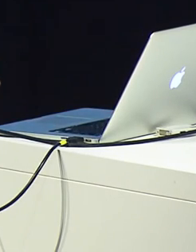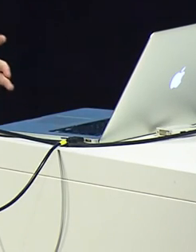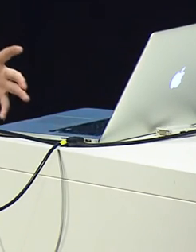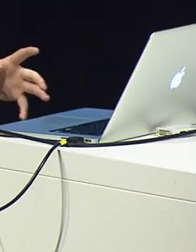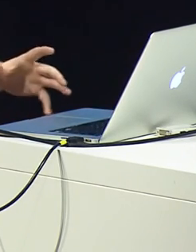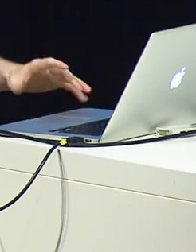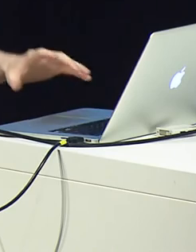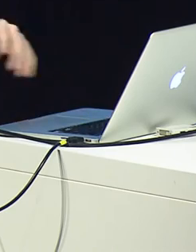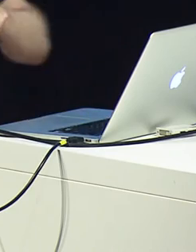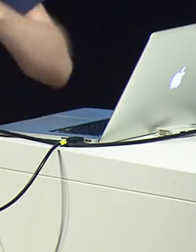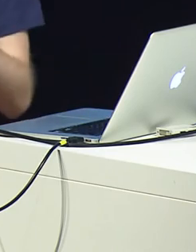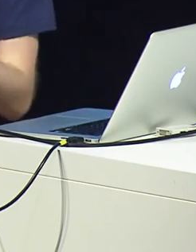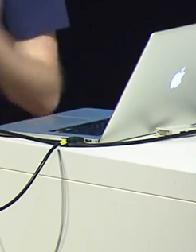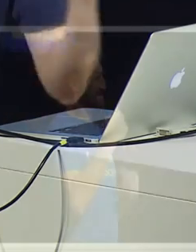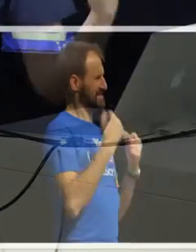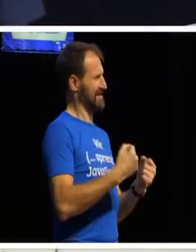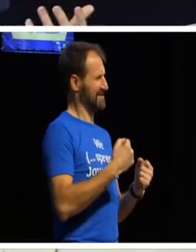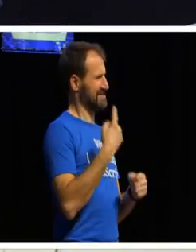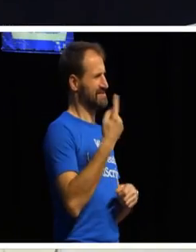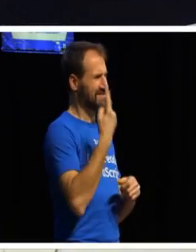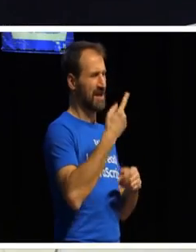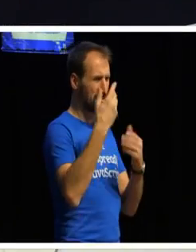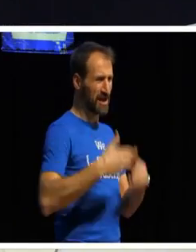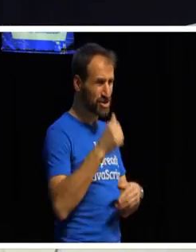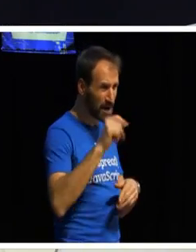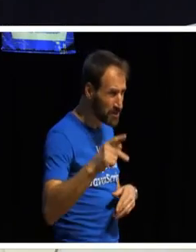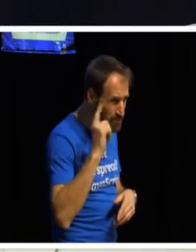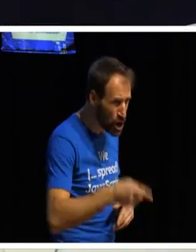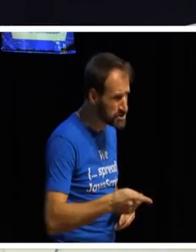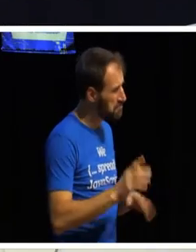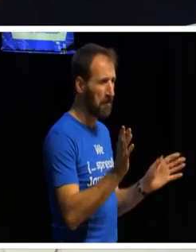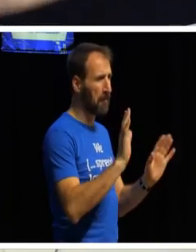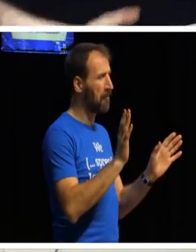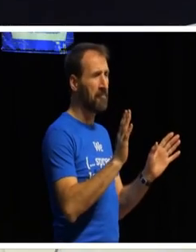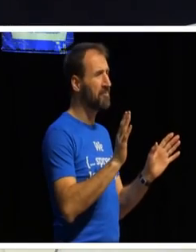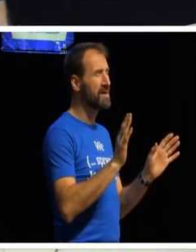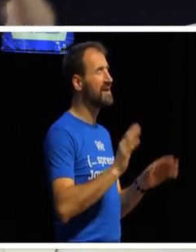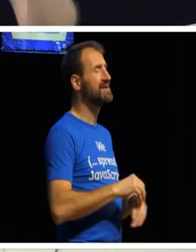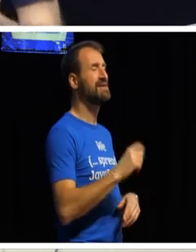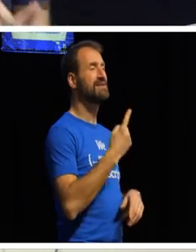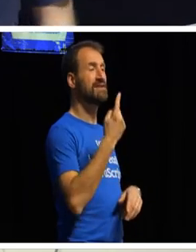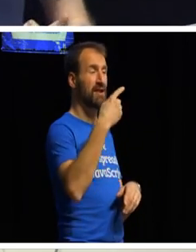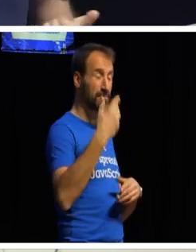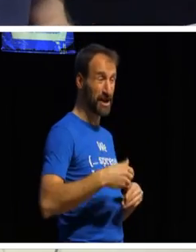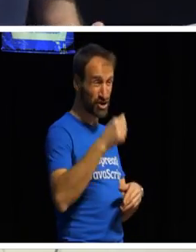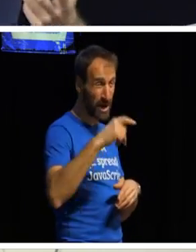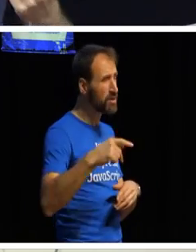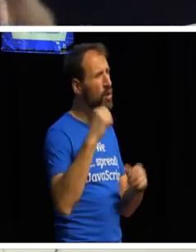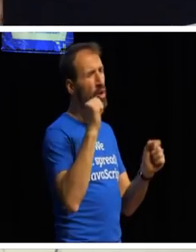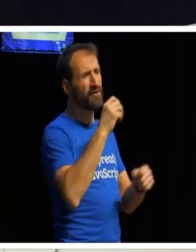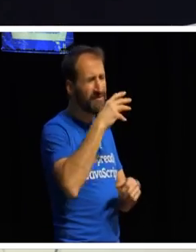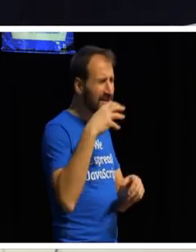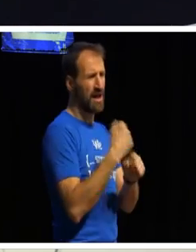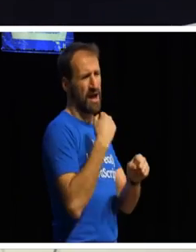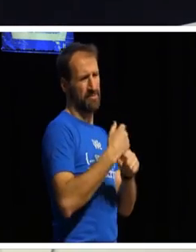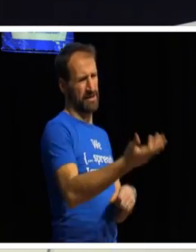be that way. A single page app can be a lot of work and slower. There's a lot of cargo culting around